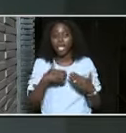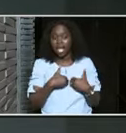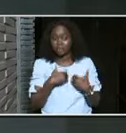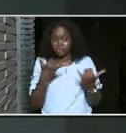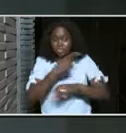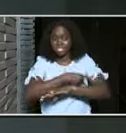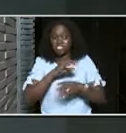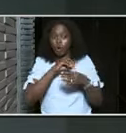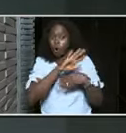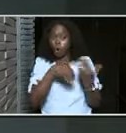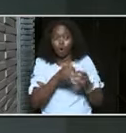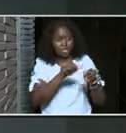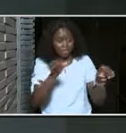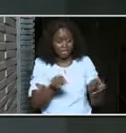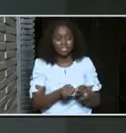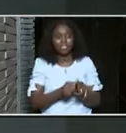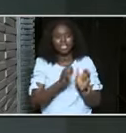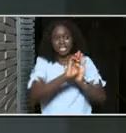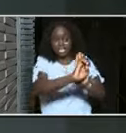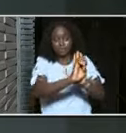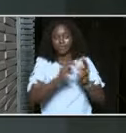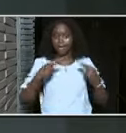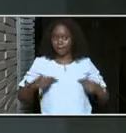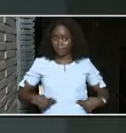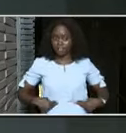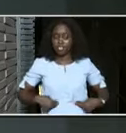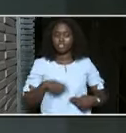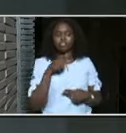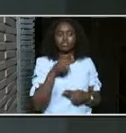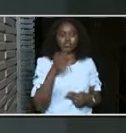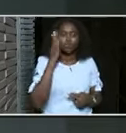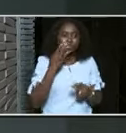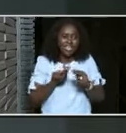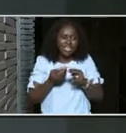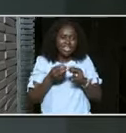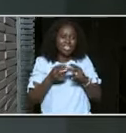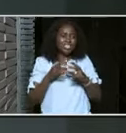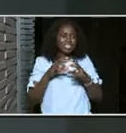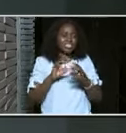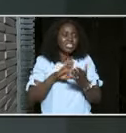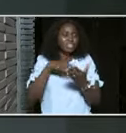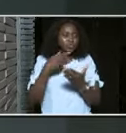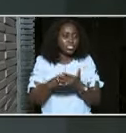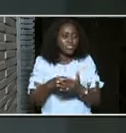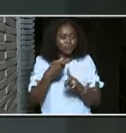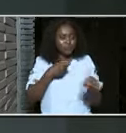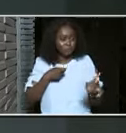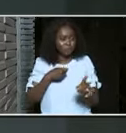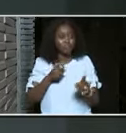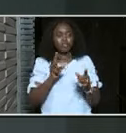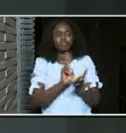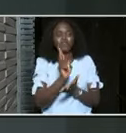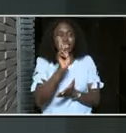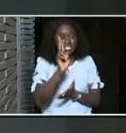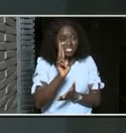look at health, for example, you graduate from a university in Nigeria or elsewhere, you